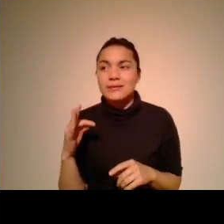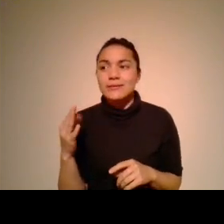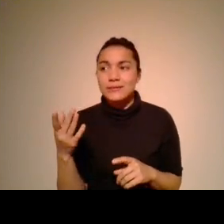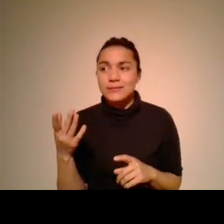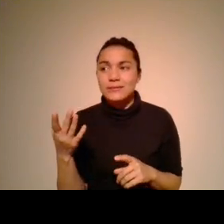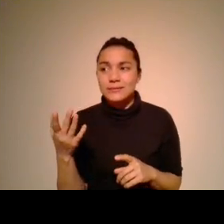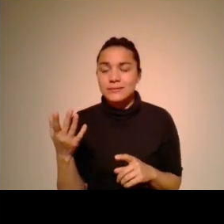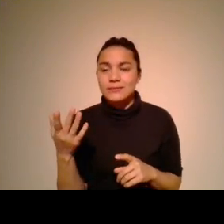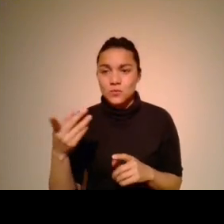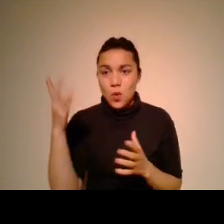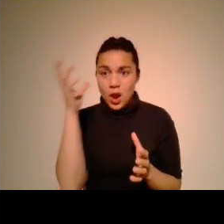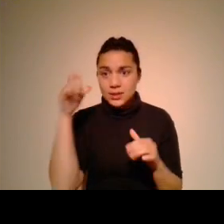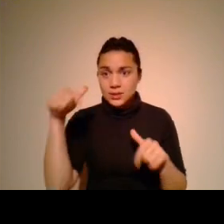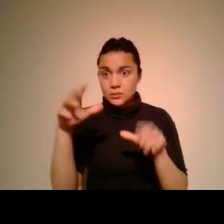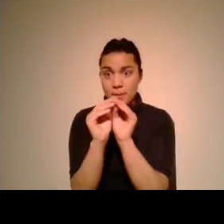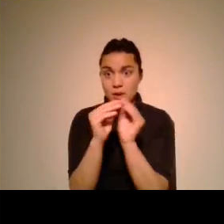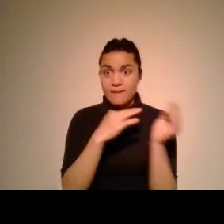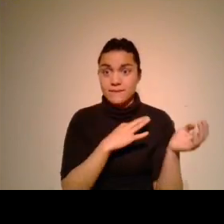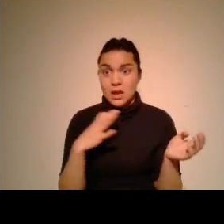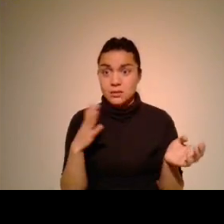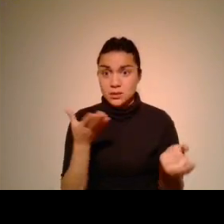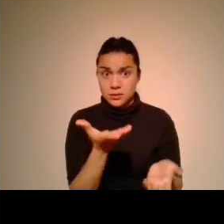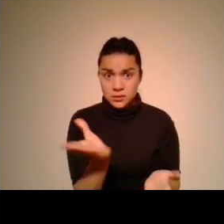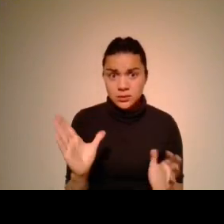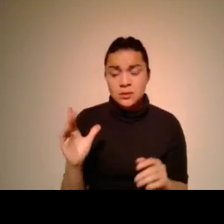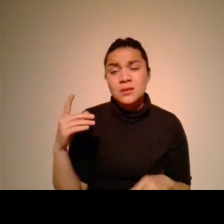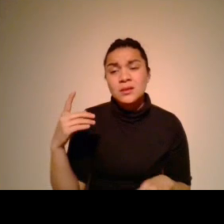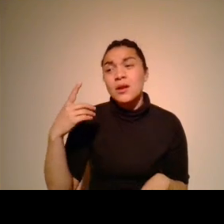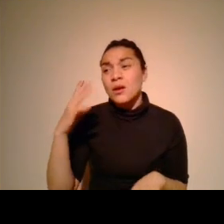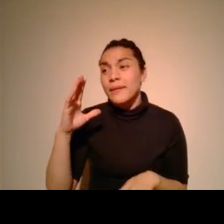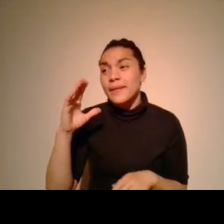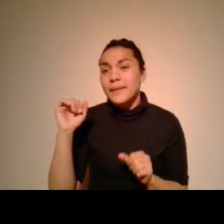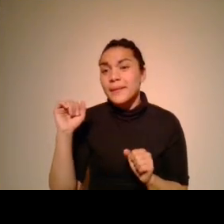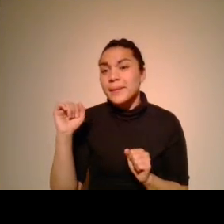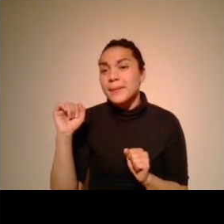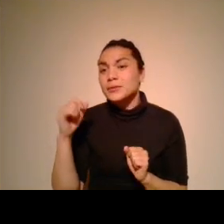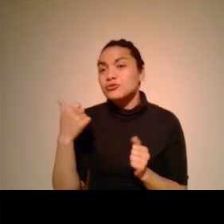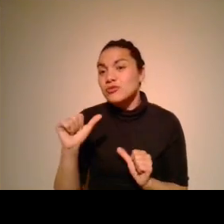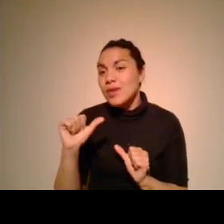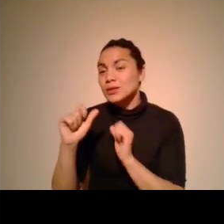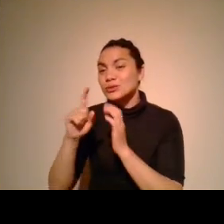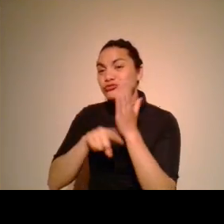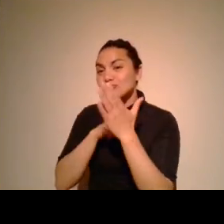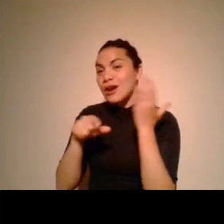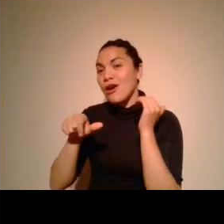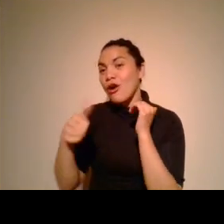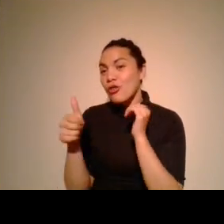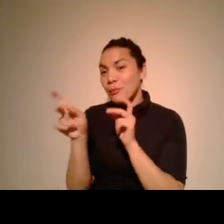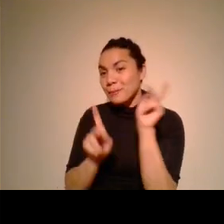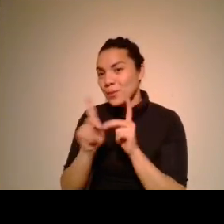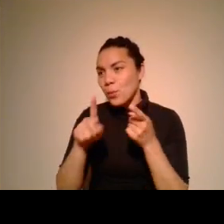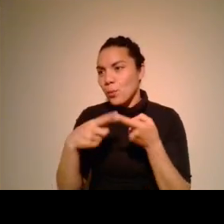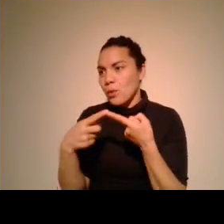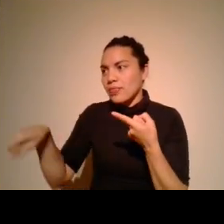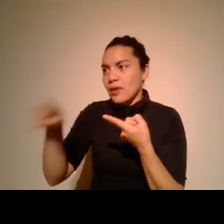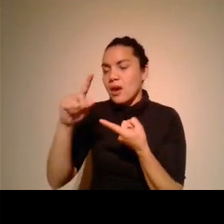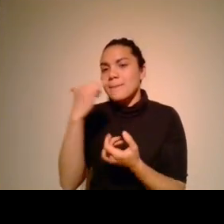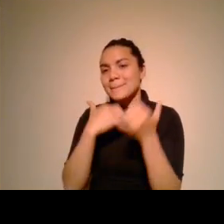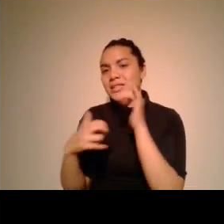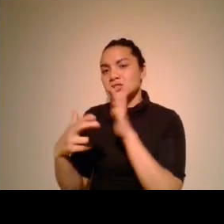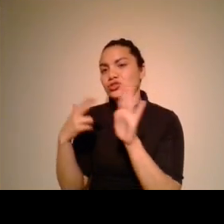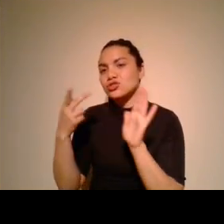this, is to correct others when they misgender someone. So this is something that